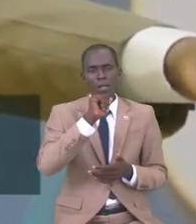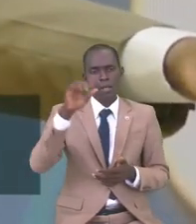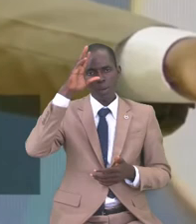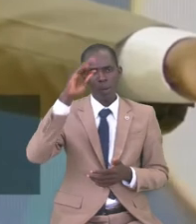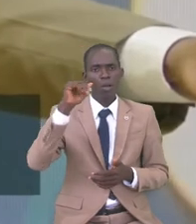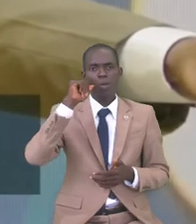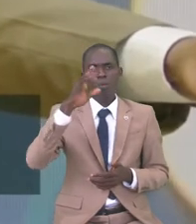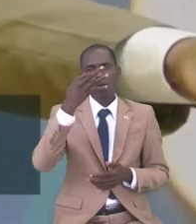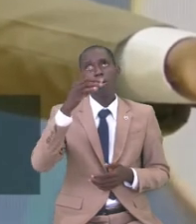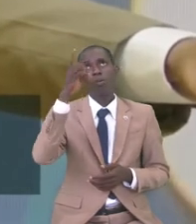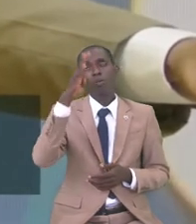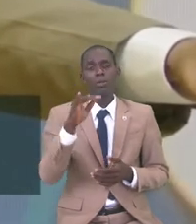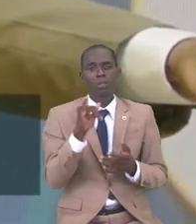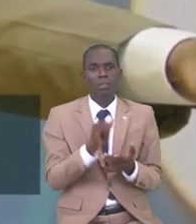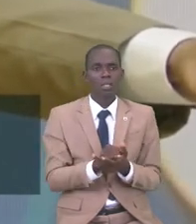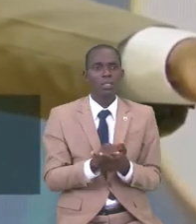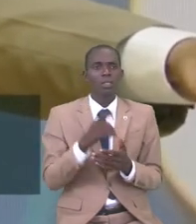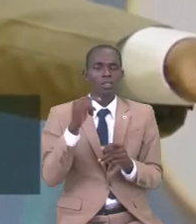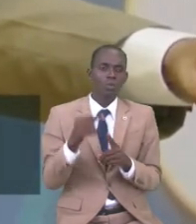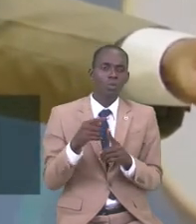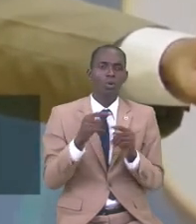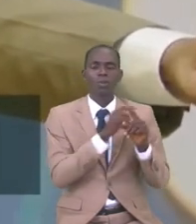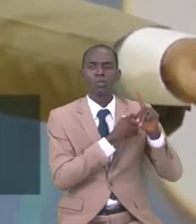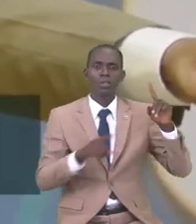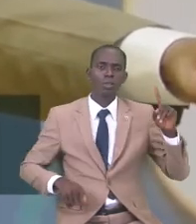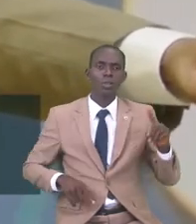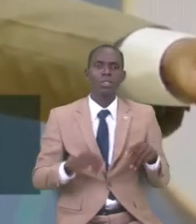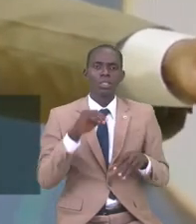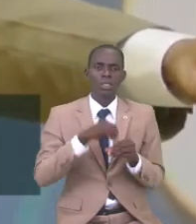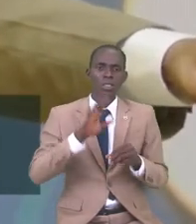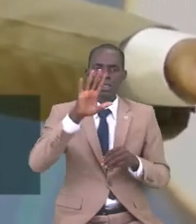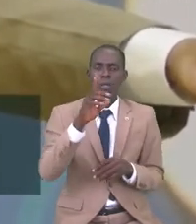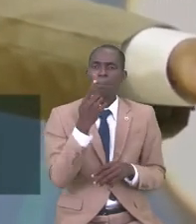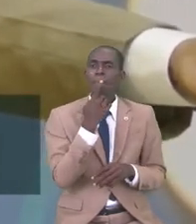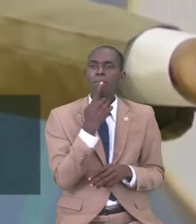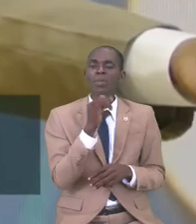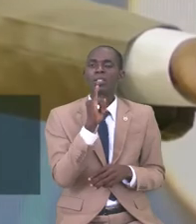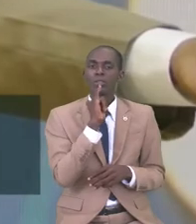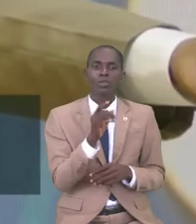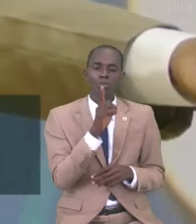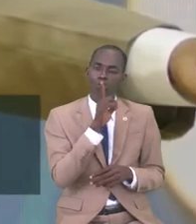the word of the Lord in thy mouth is true.